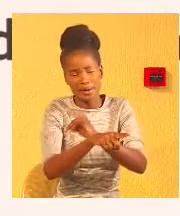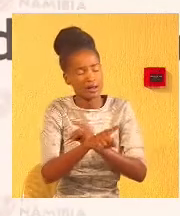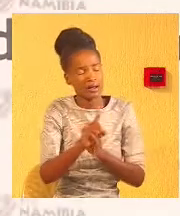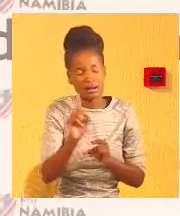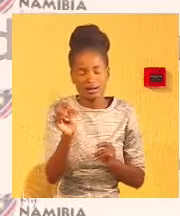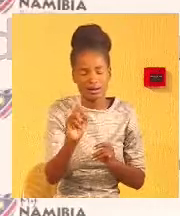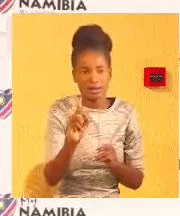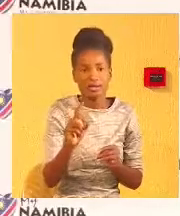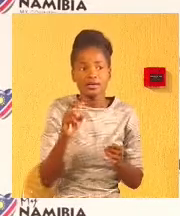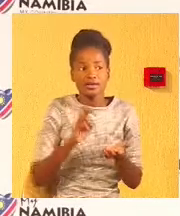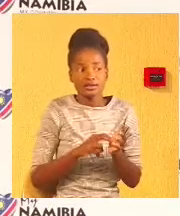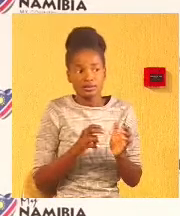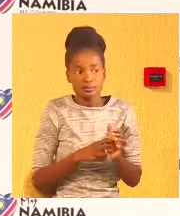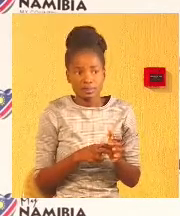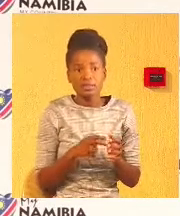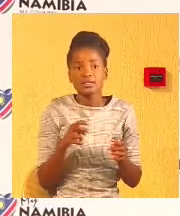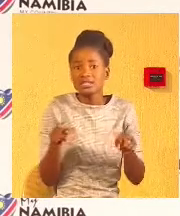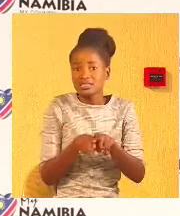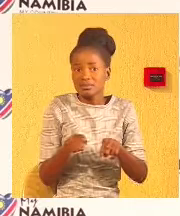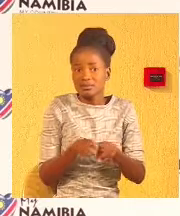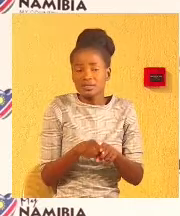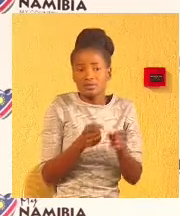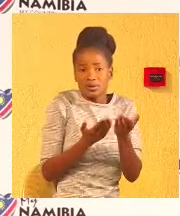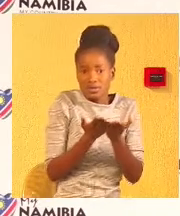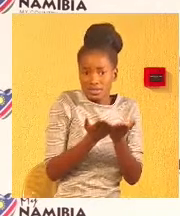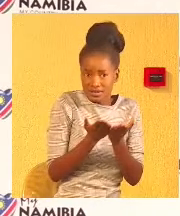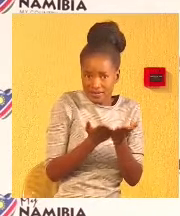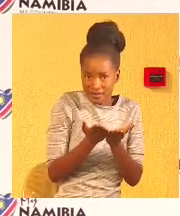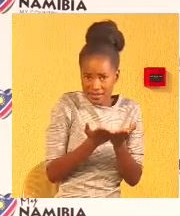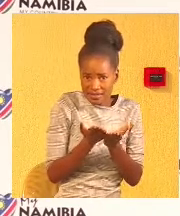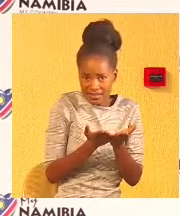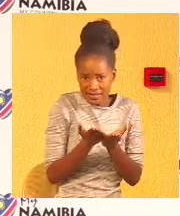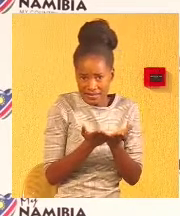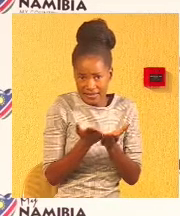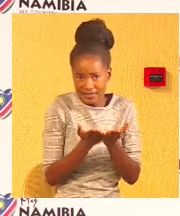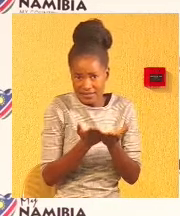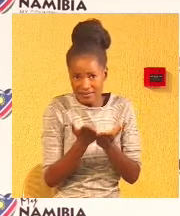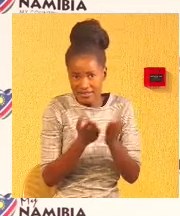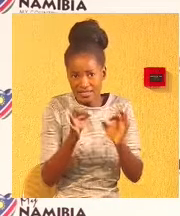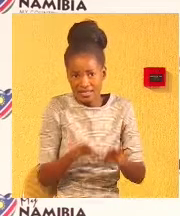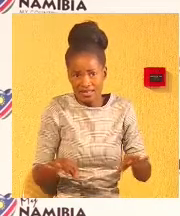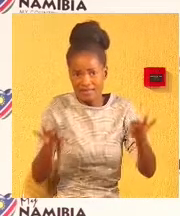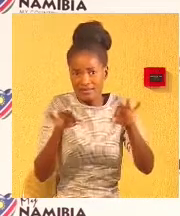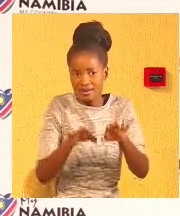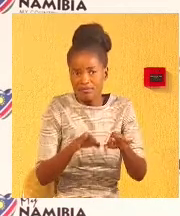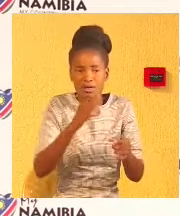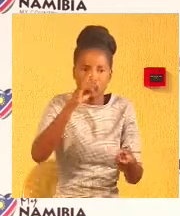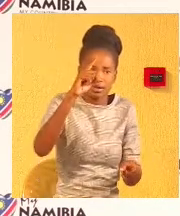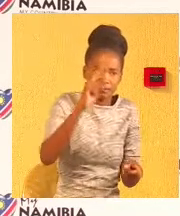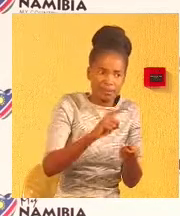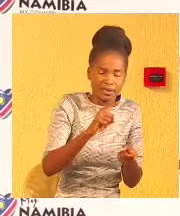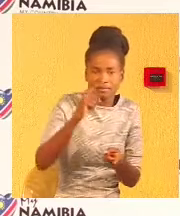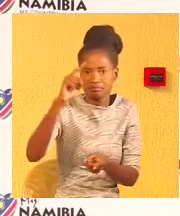of the day, that disturbed the buying pattern, reducing the throughput to